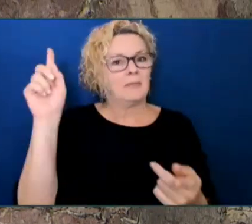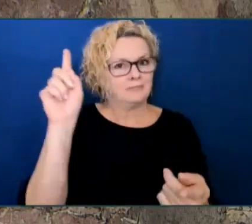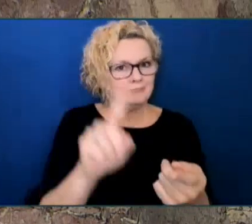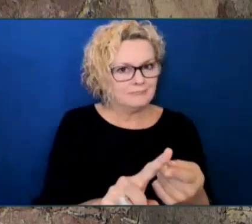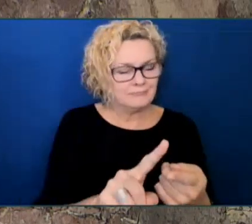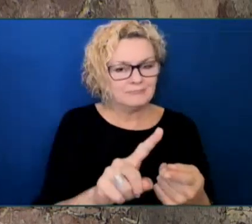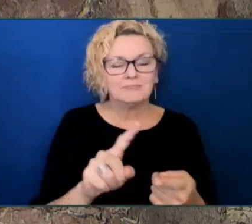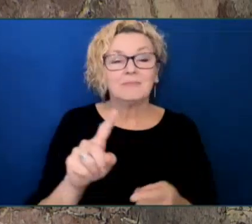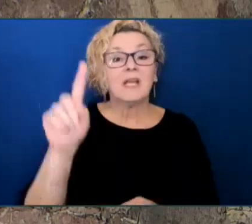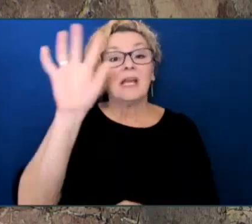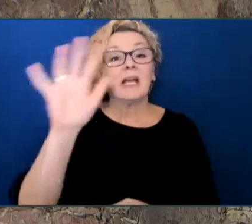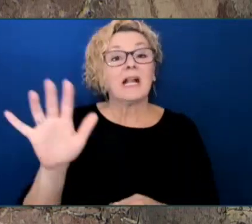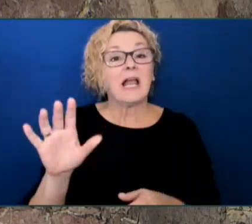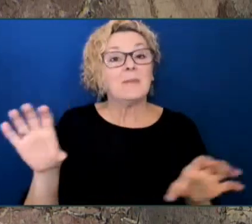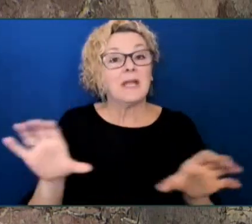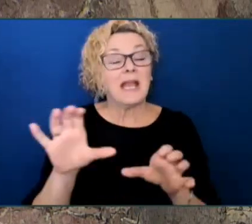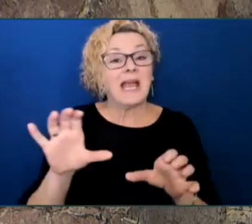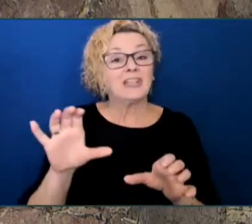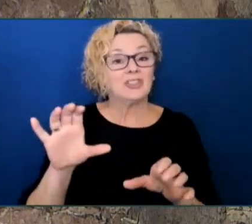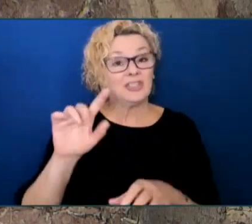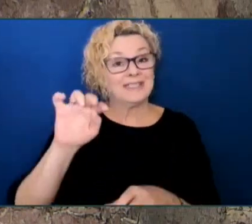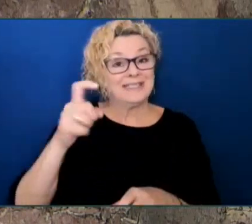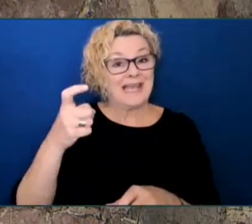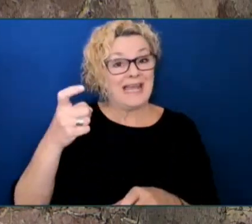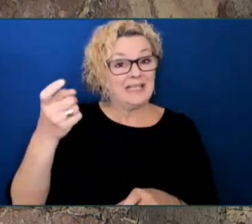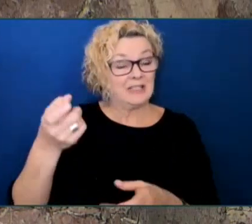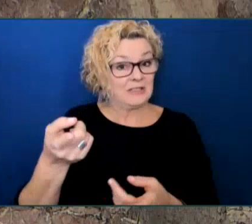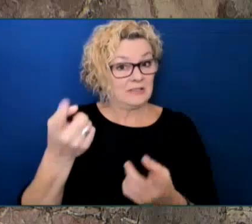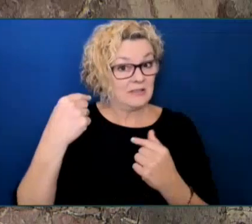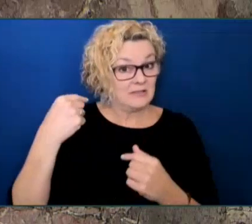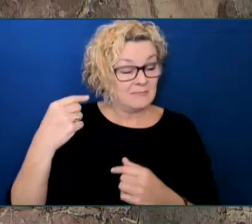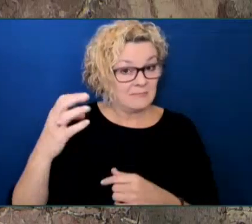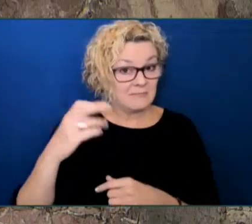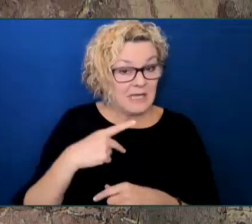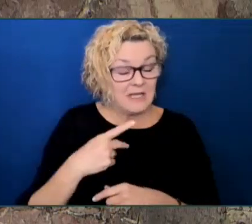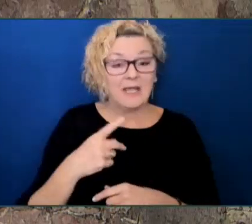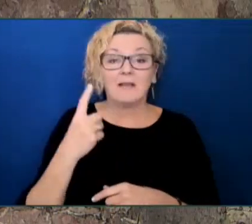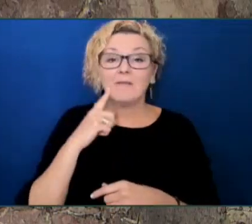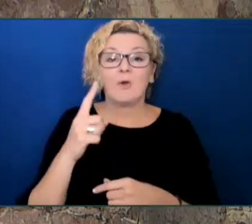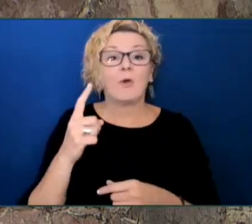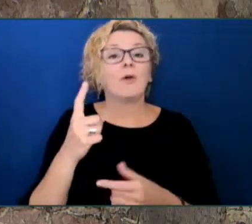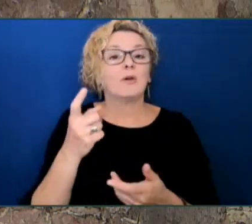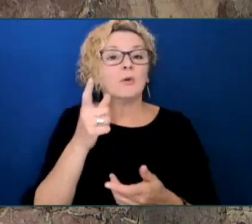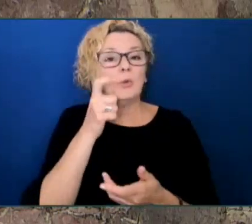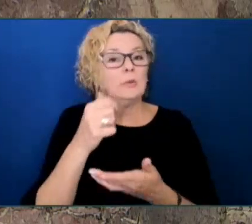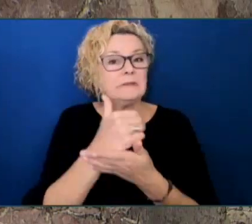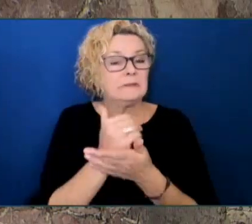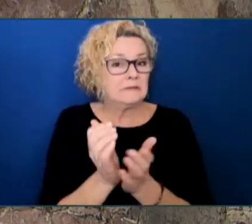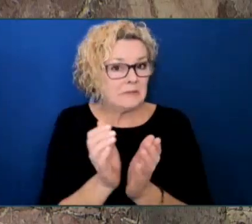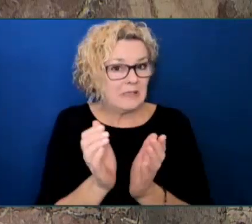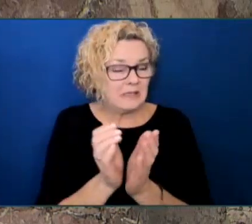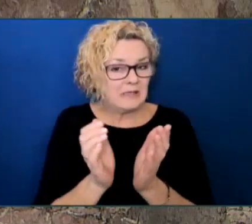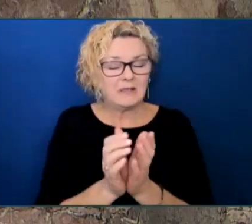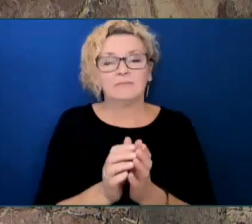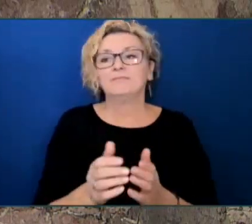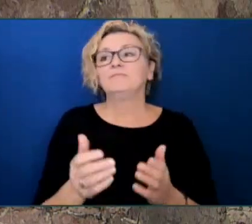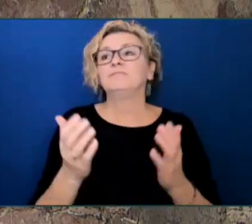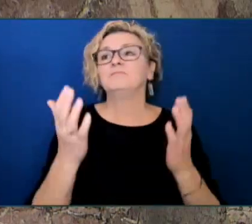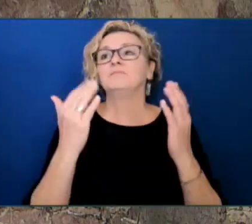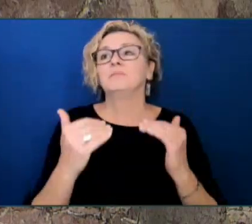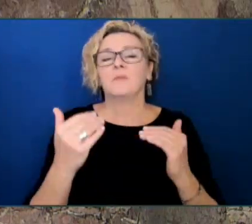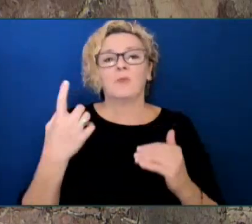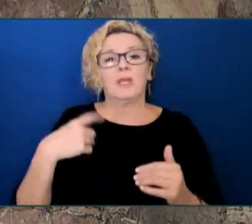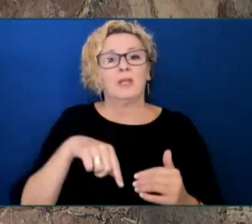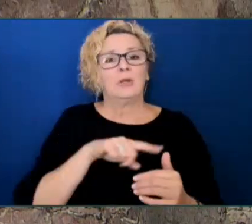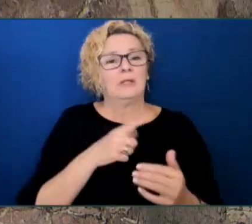for low and middle income families. At the same time, Honourable Speaker, we have gone out of our way to